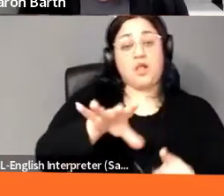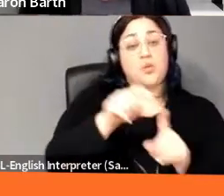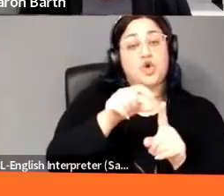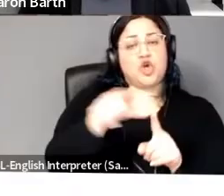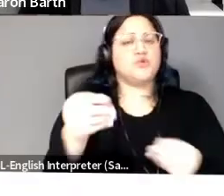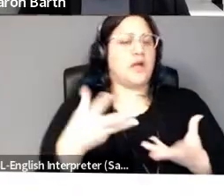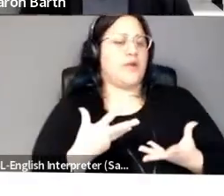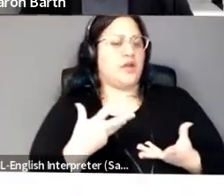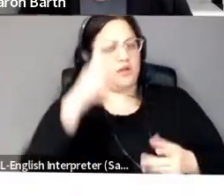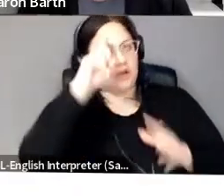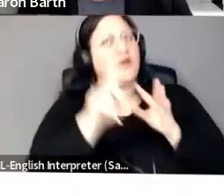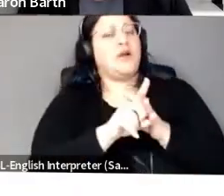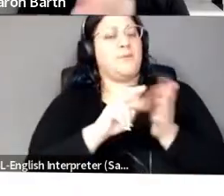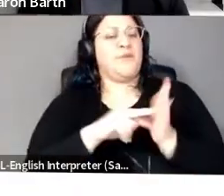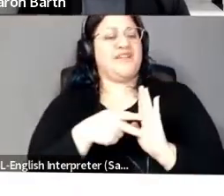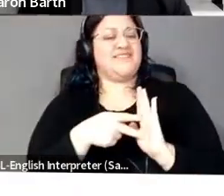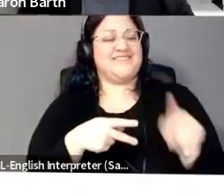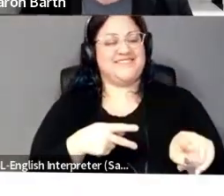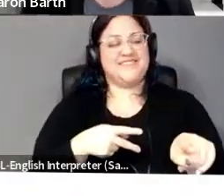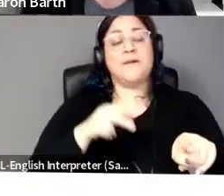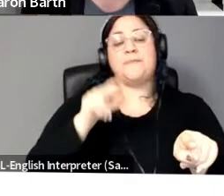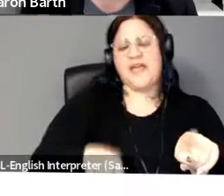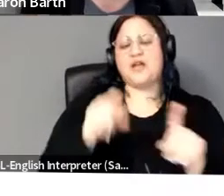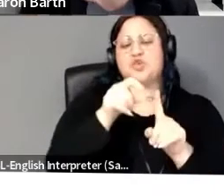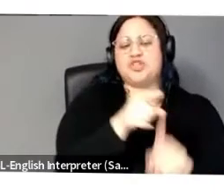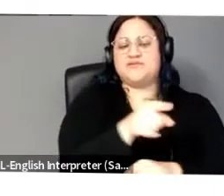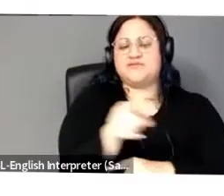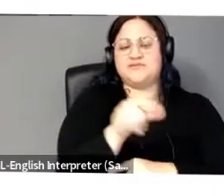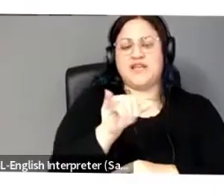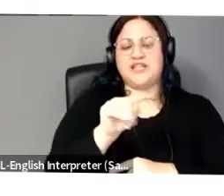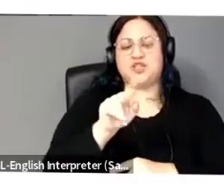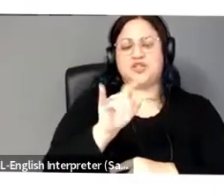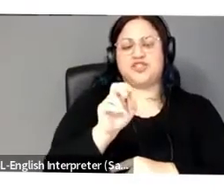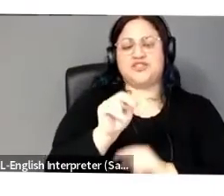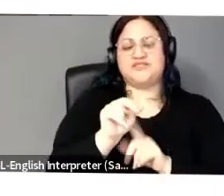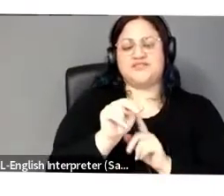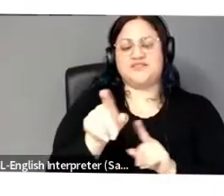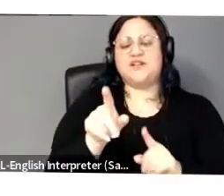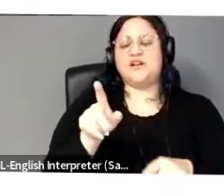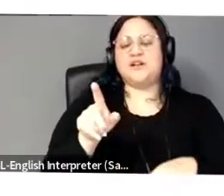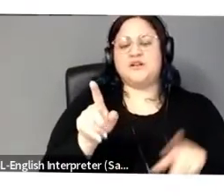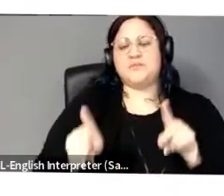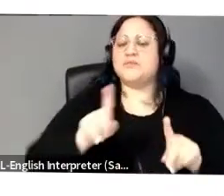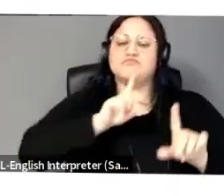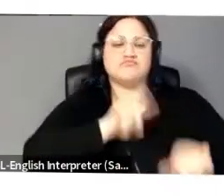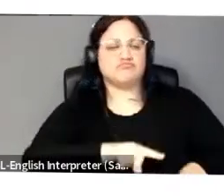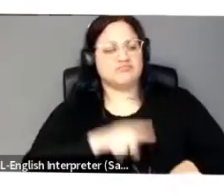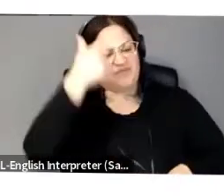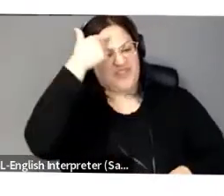Okay, so here's the word: intuition. What is intuition? Yeah, gut feel, good.